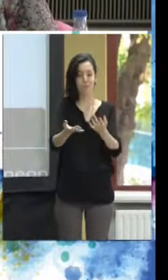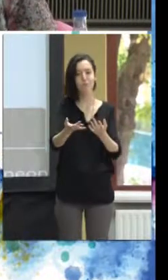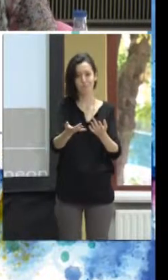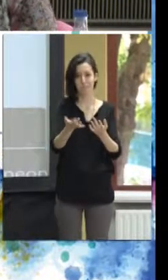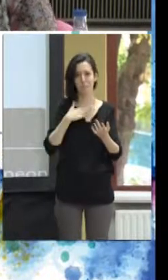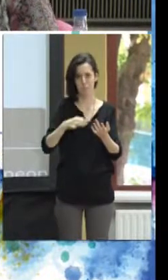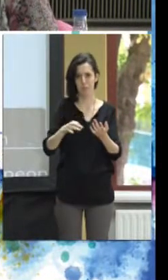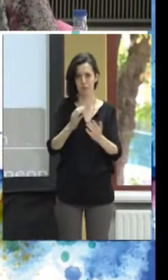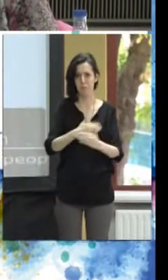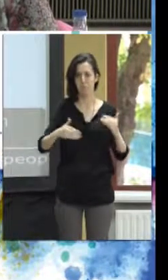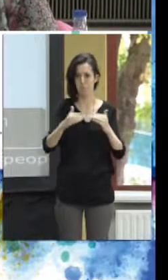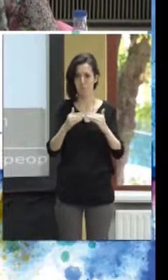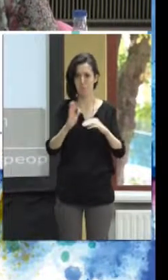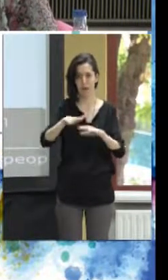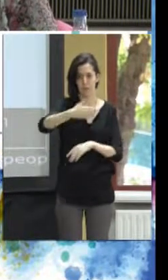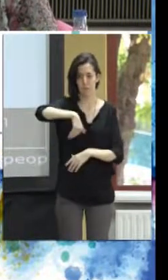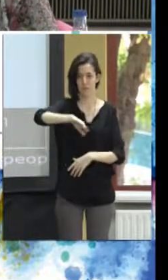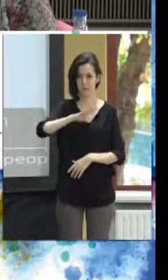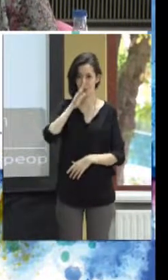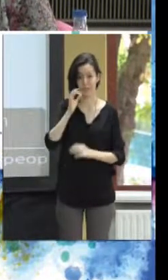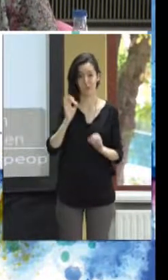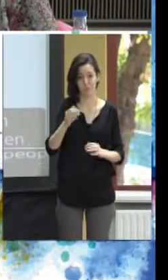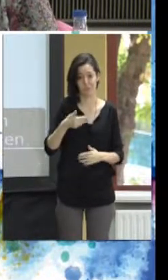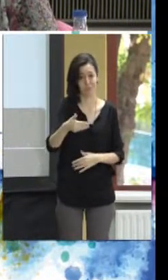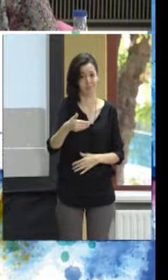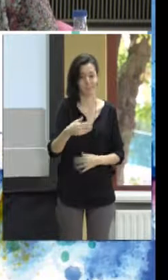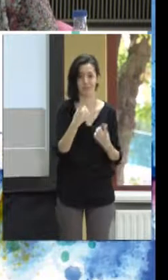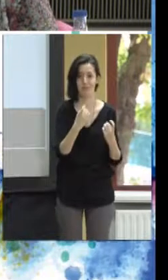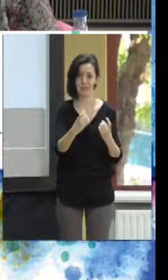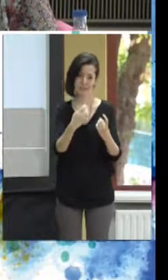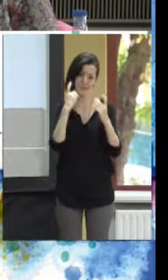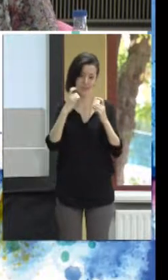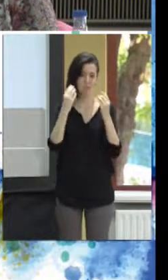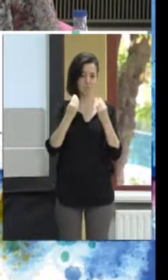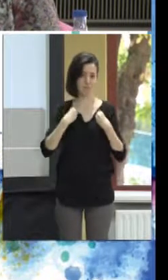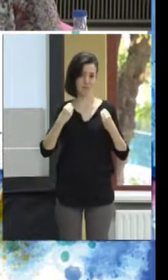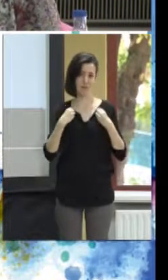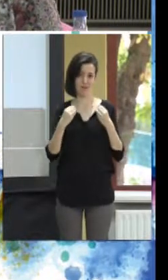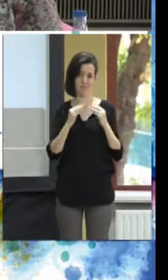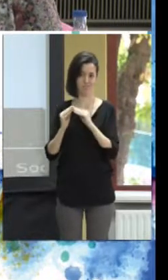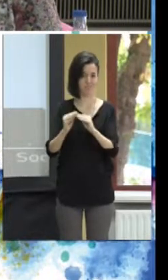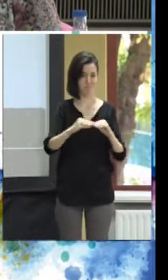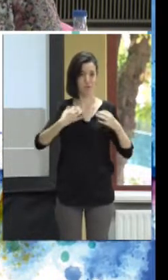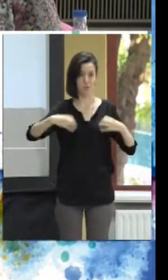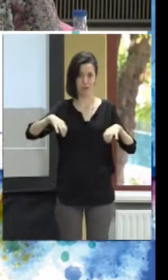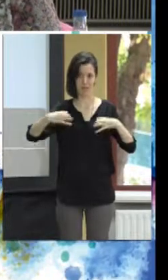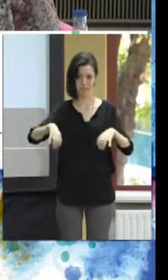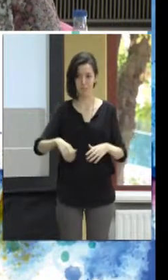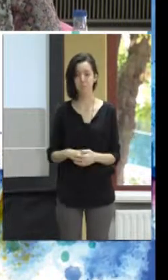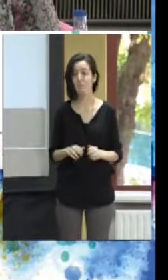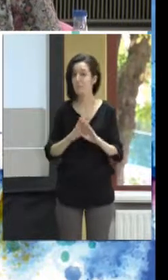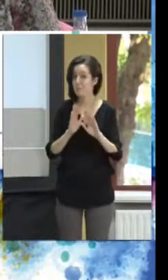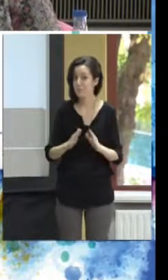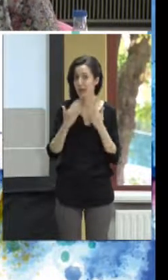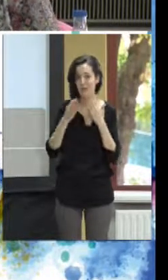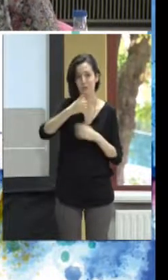be accessible, because sooner or later we will all need these to be able to lead a normal life. And finally, thank you